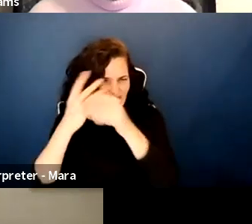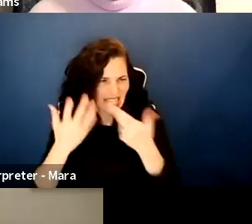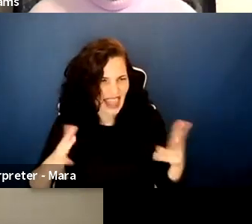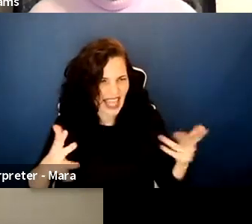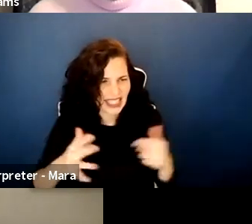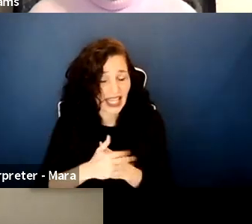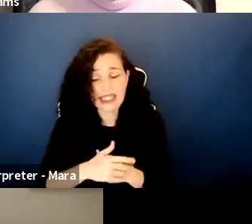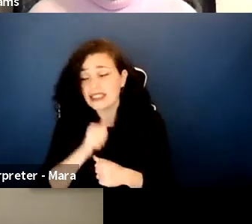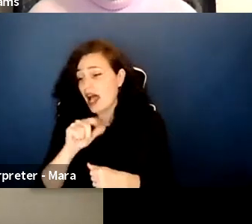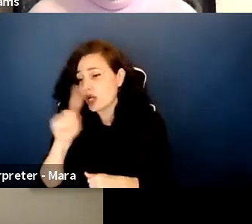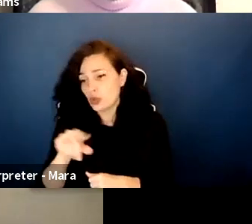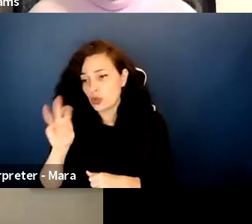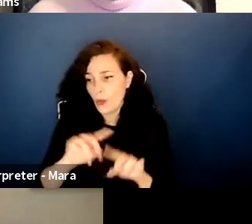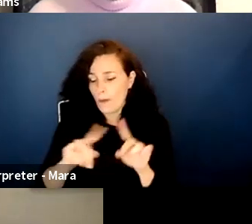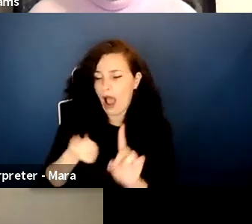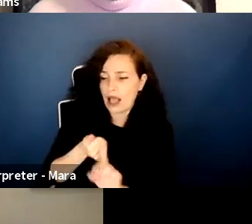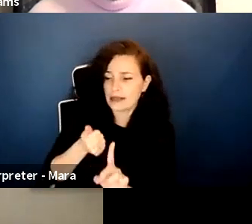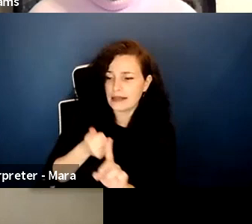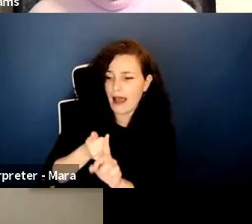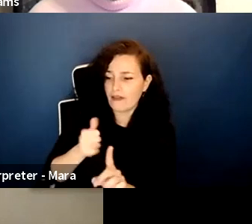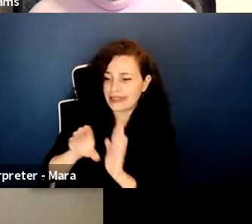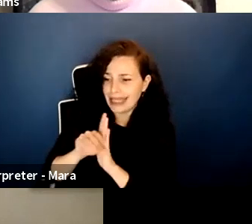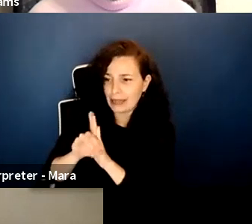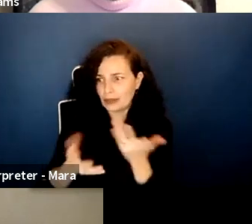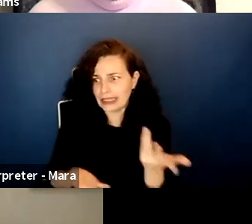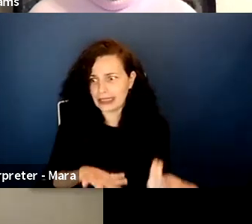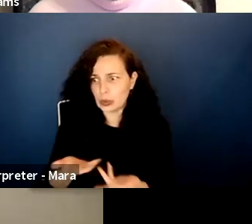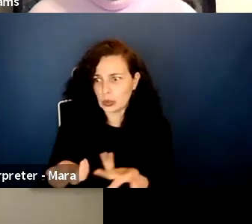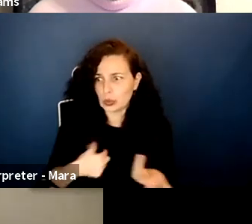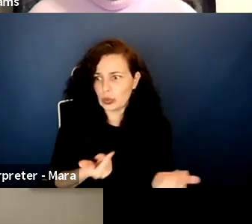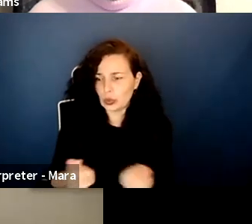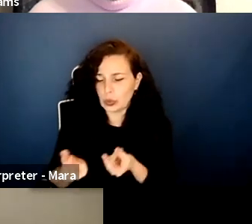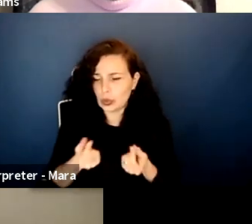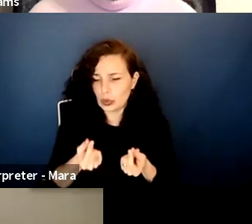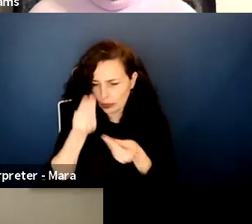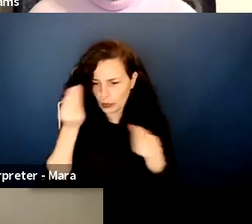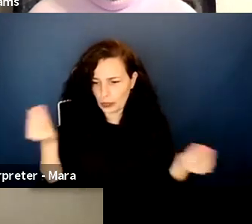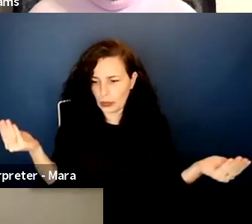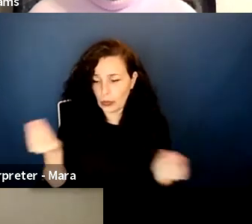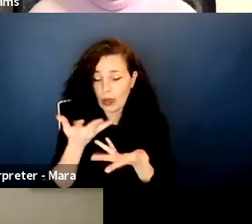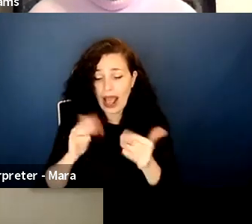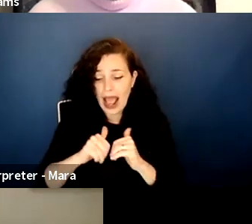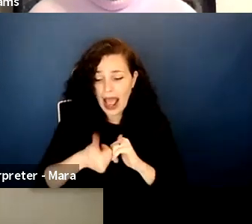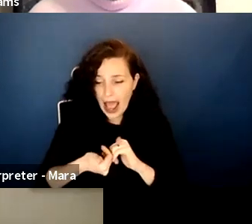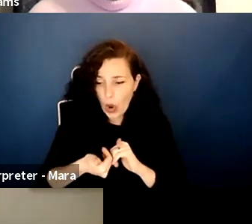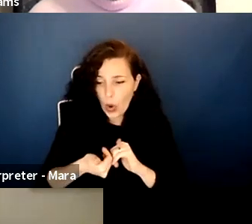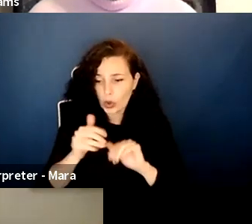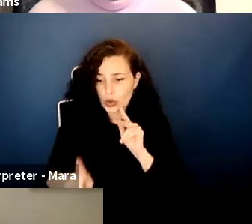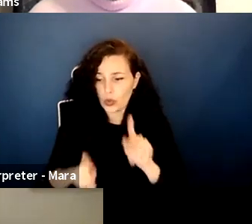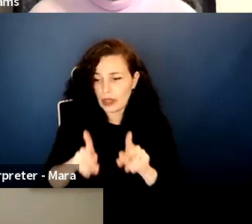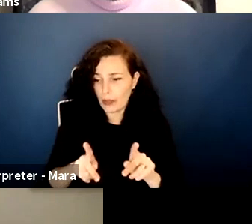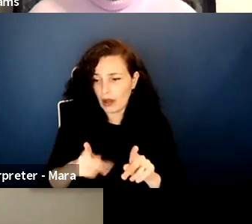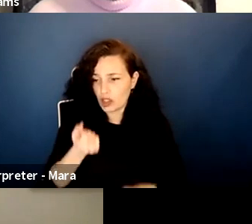self-tape. So we don't talk about how can people, if they have questions, what kind of questions, what if they're so off